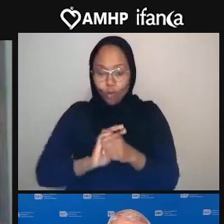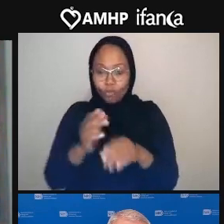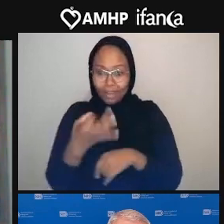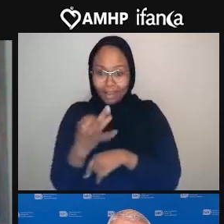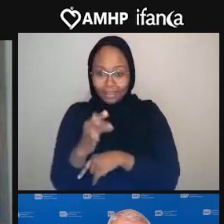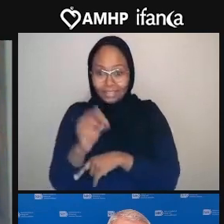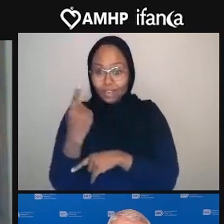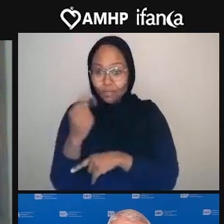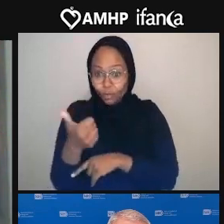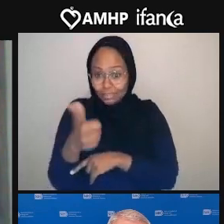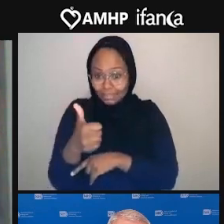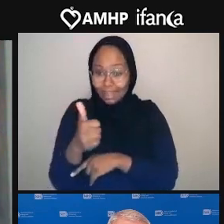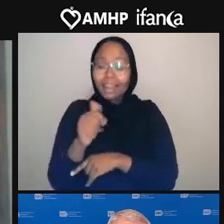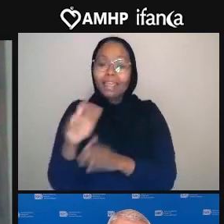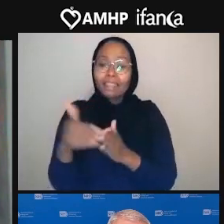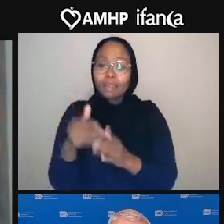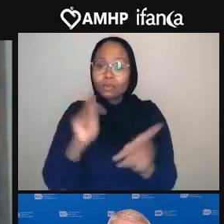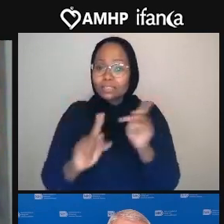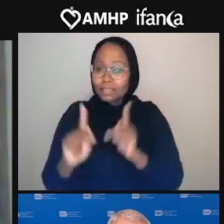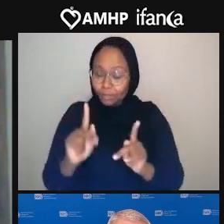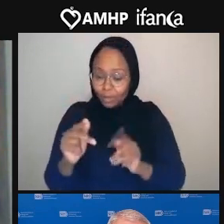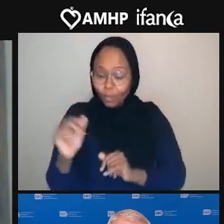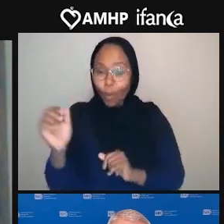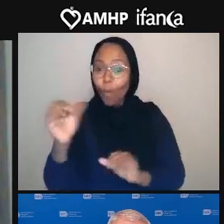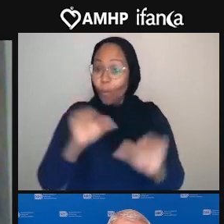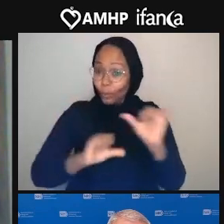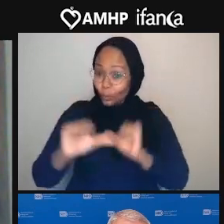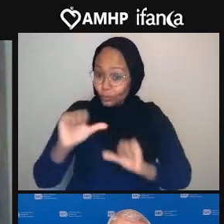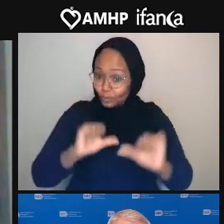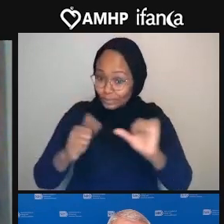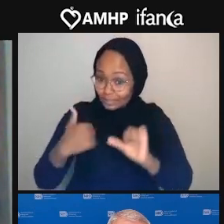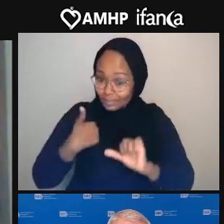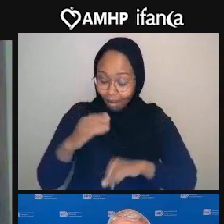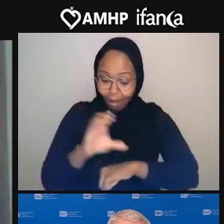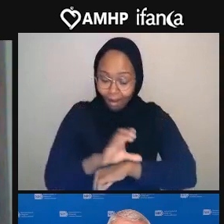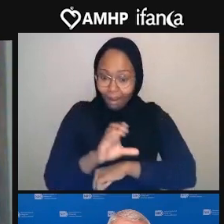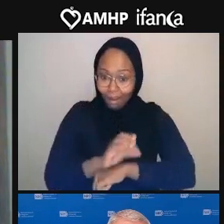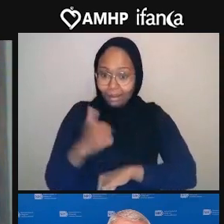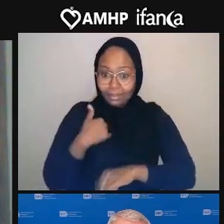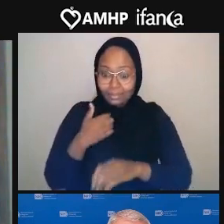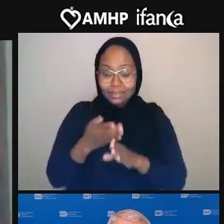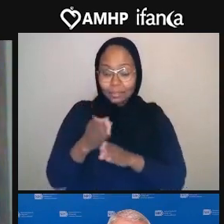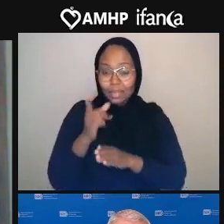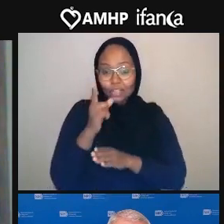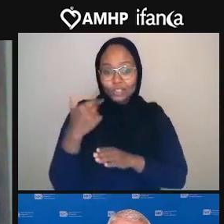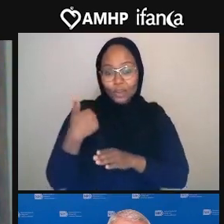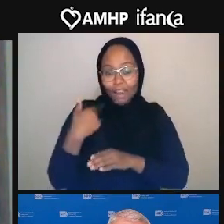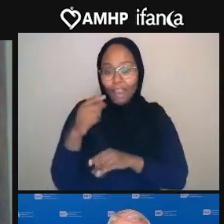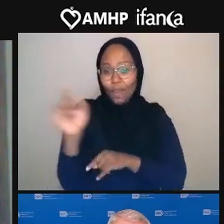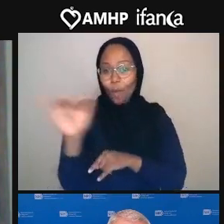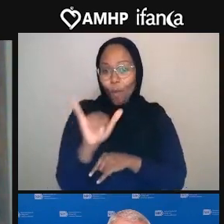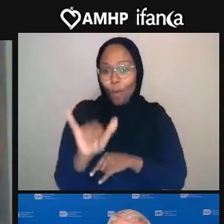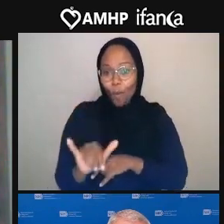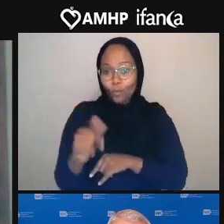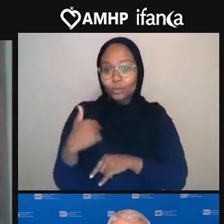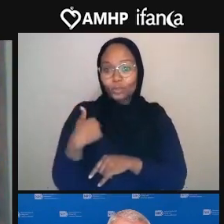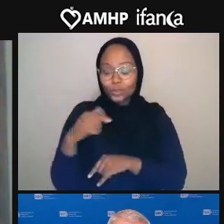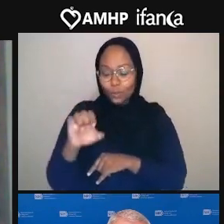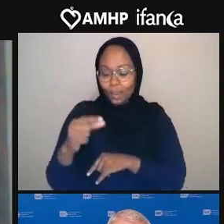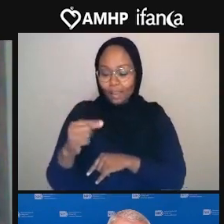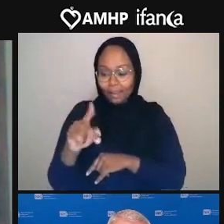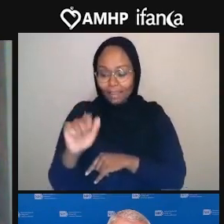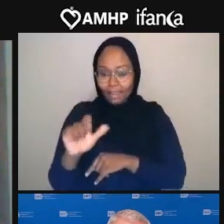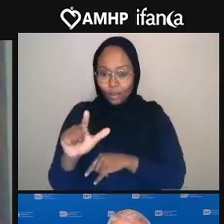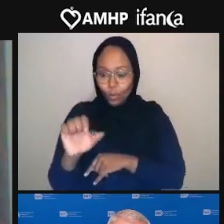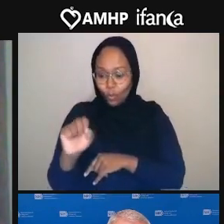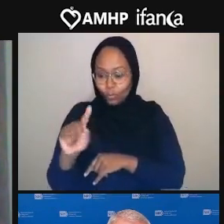people. He's a computer science major, a messenger of peace, and also an Eagle Scout. We also